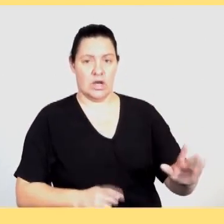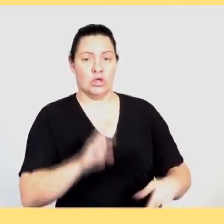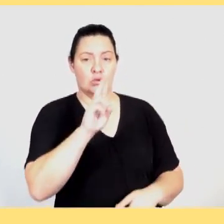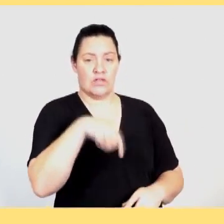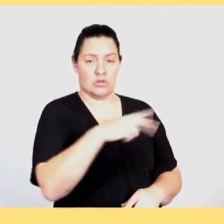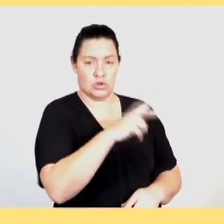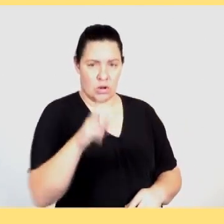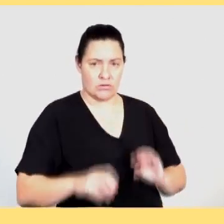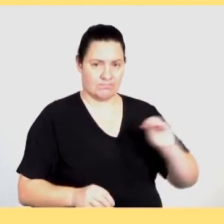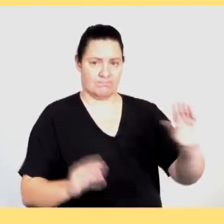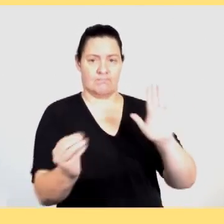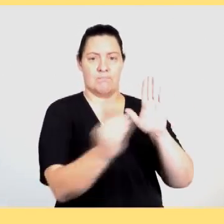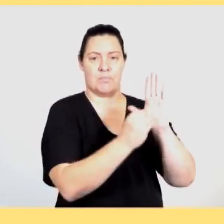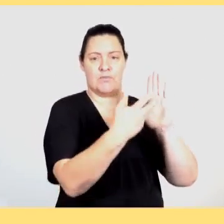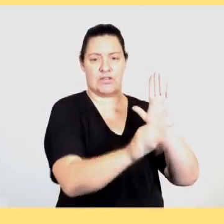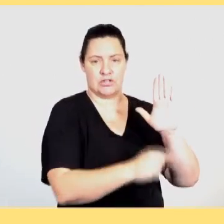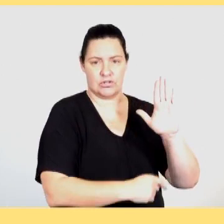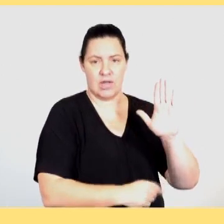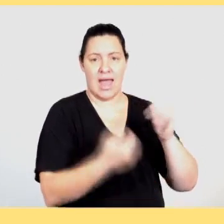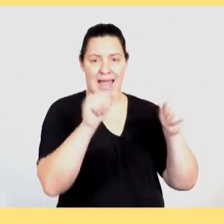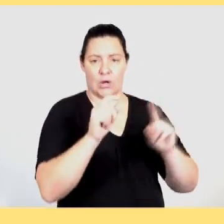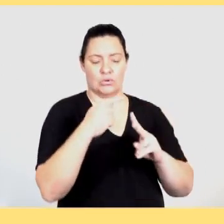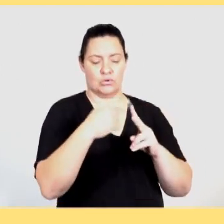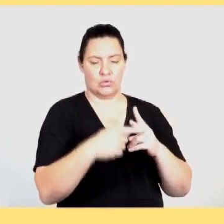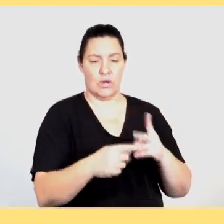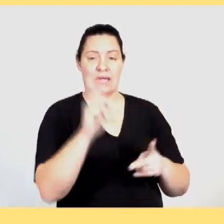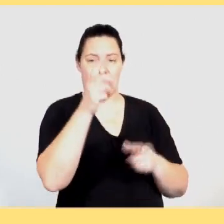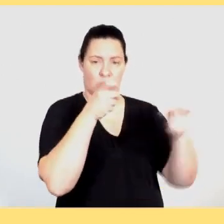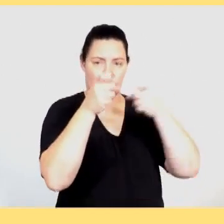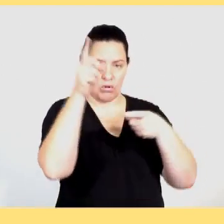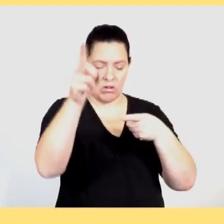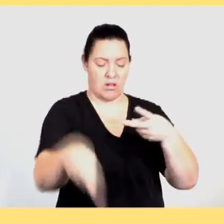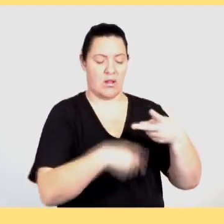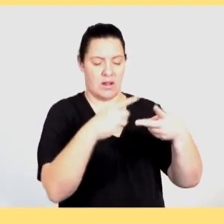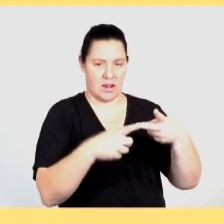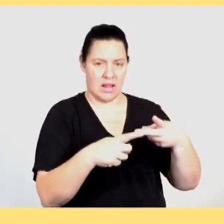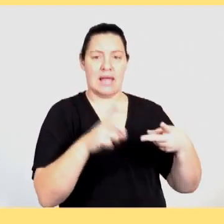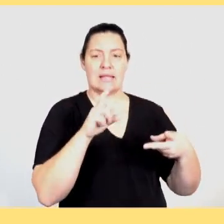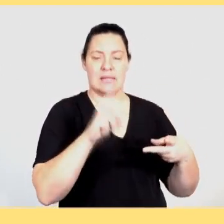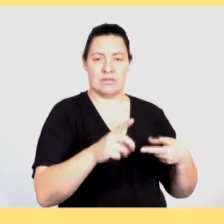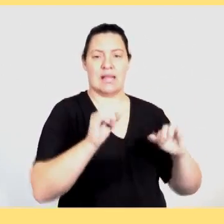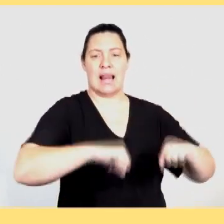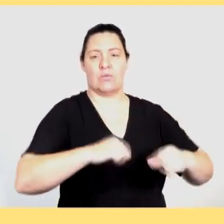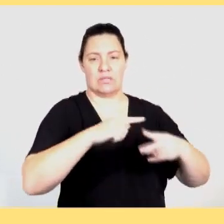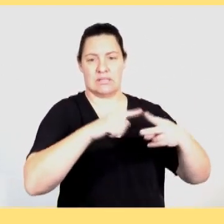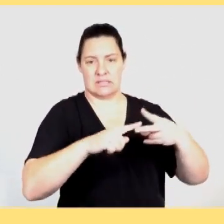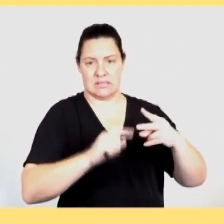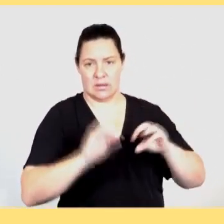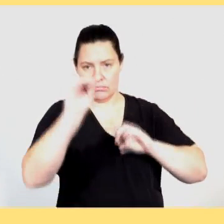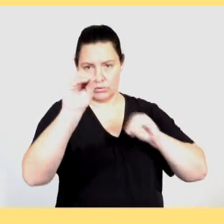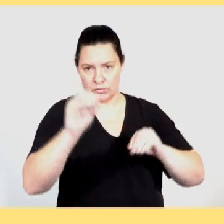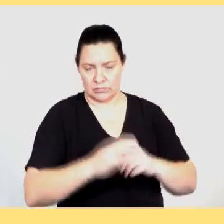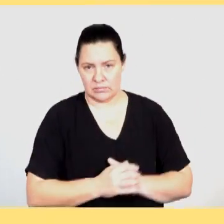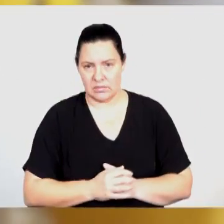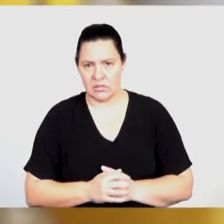So this 2,200 has been recorded in two accounts, debtors control as well as debtors